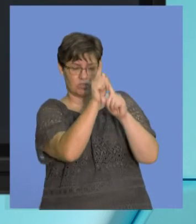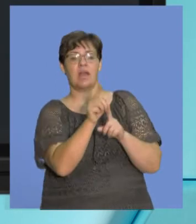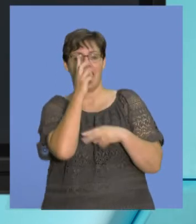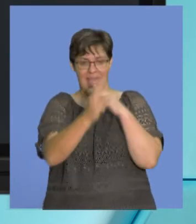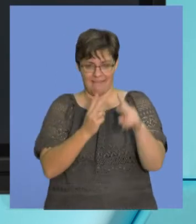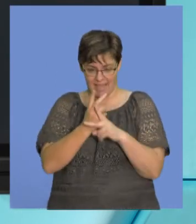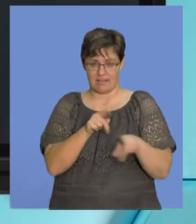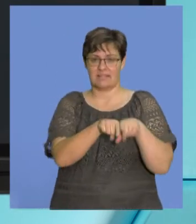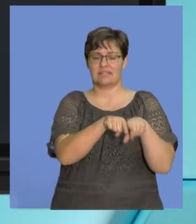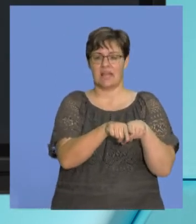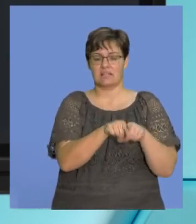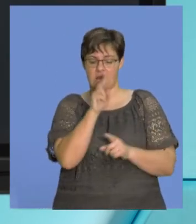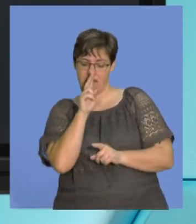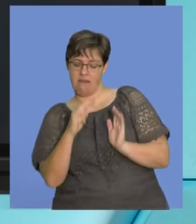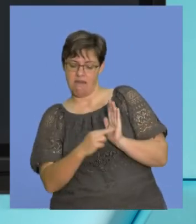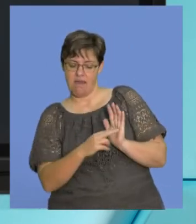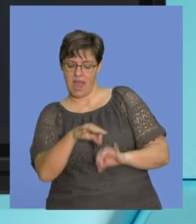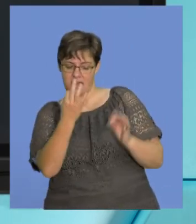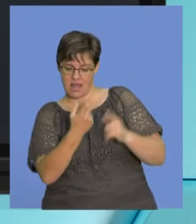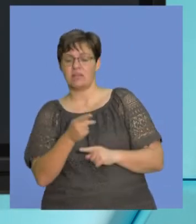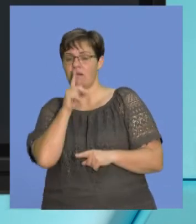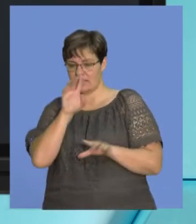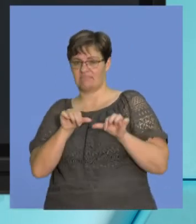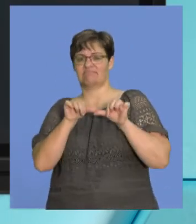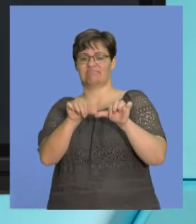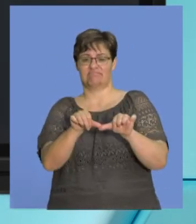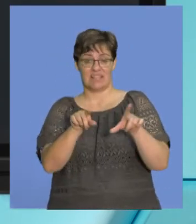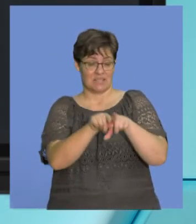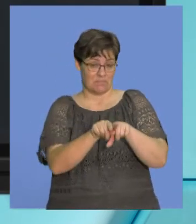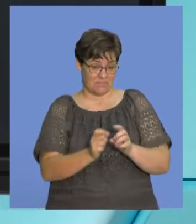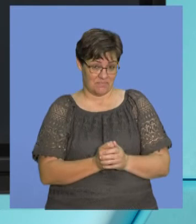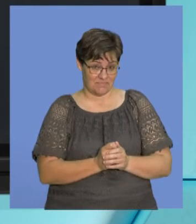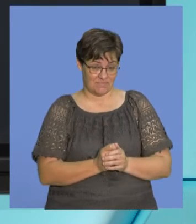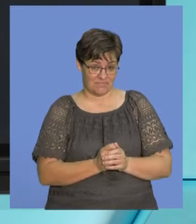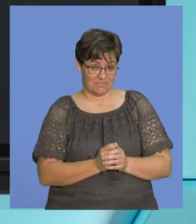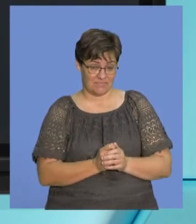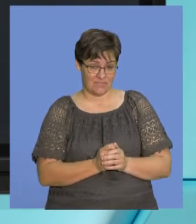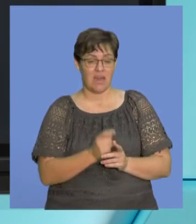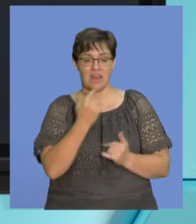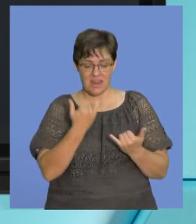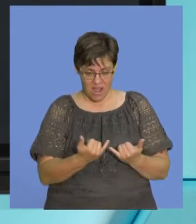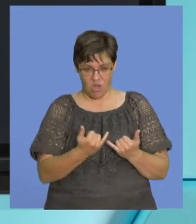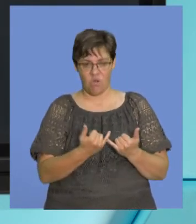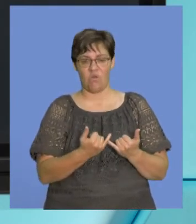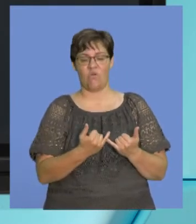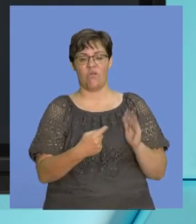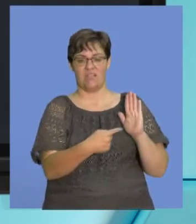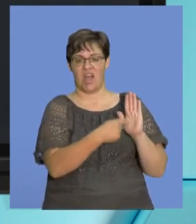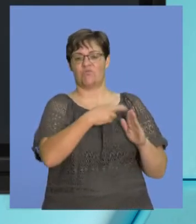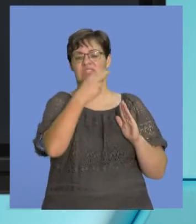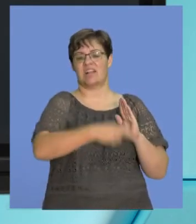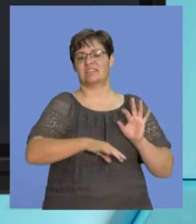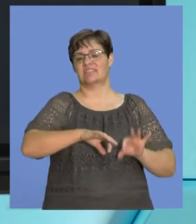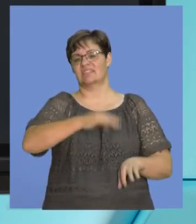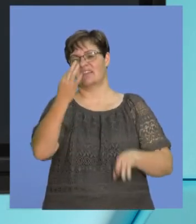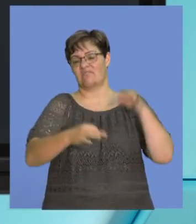conduct the investigation again, and see if those results are consistent. And this time around, evaluate the results and